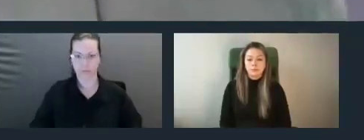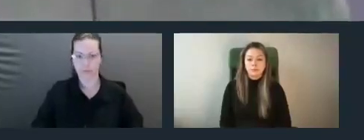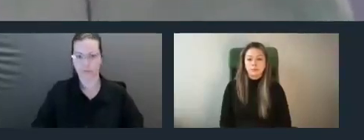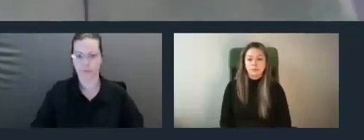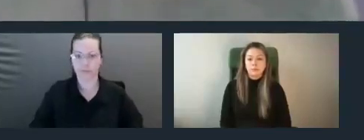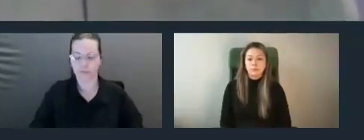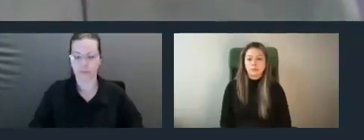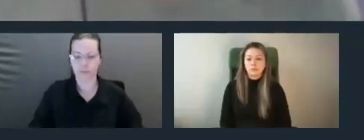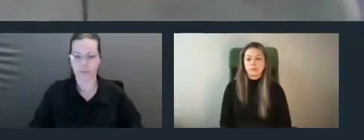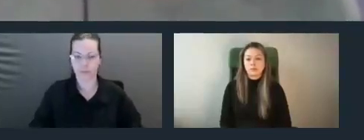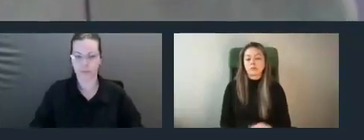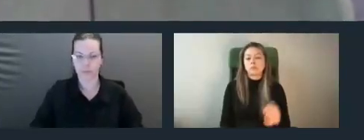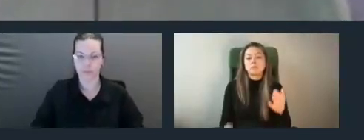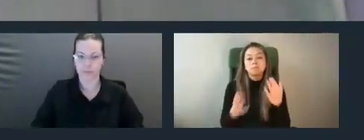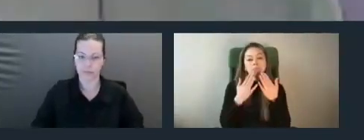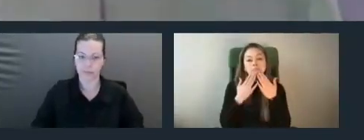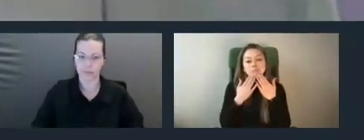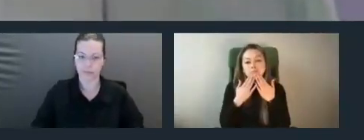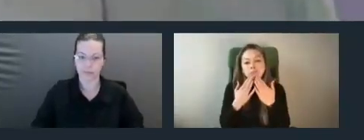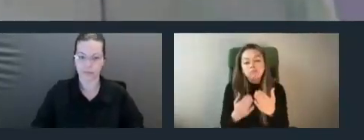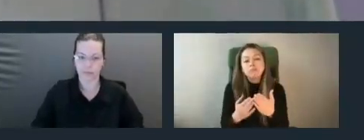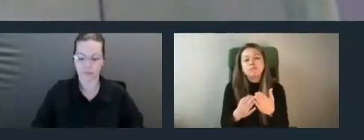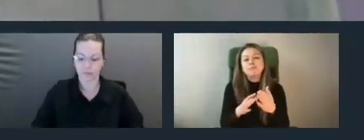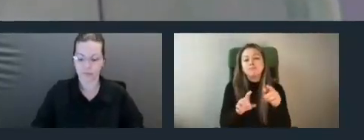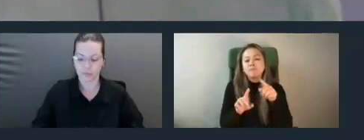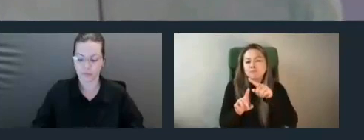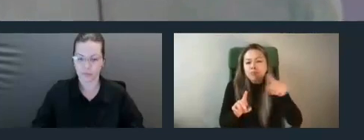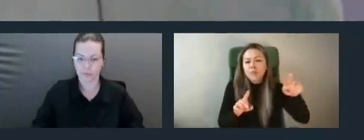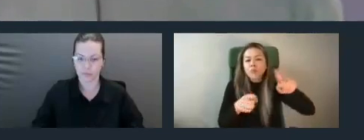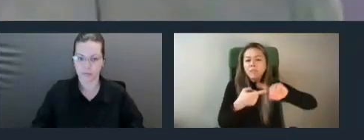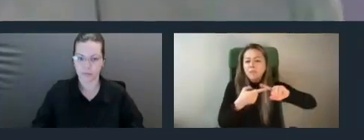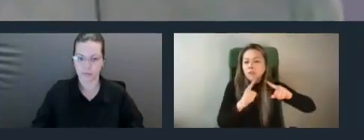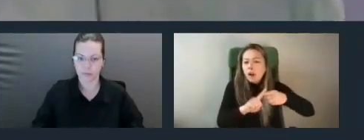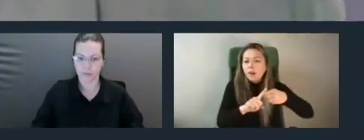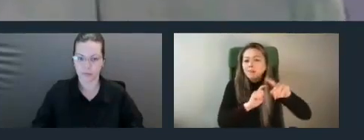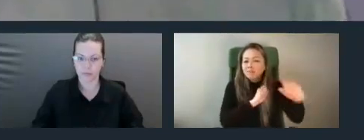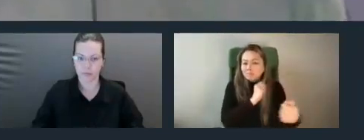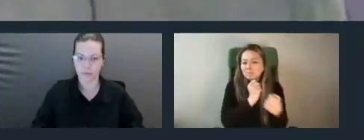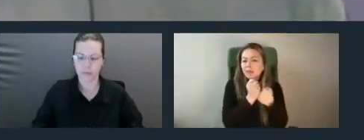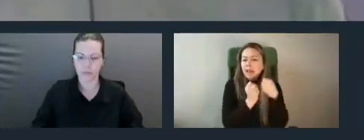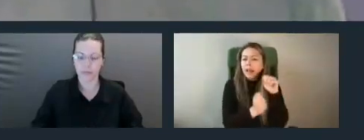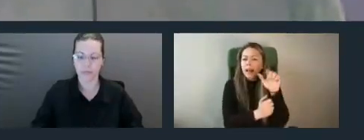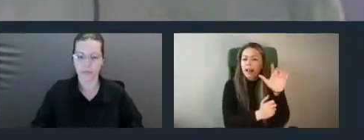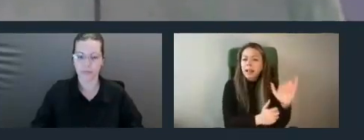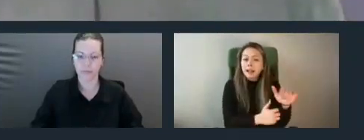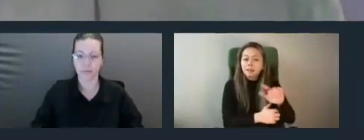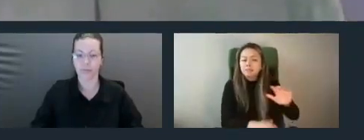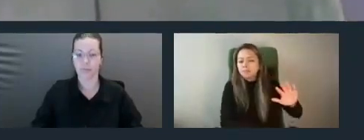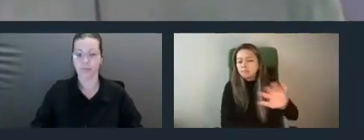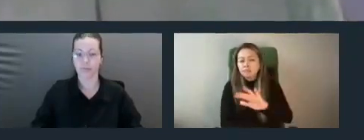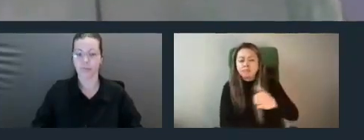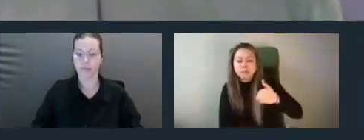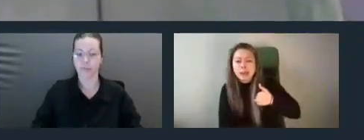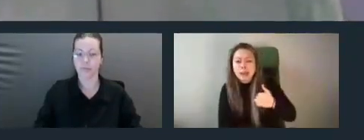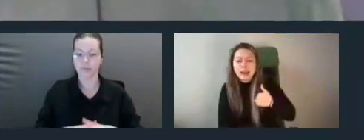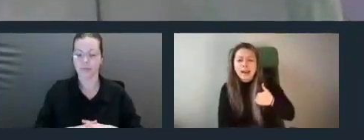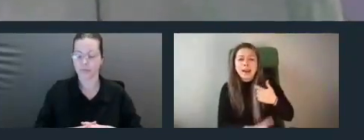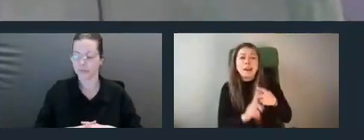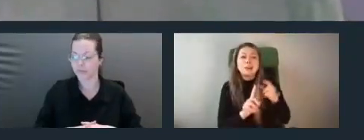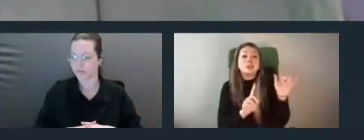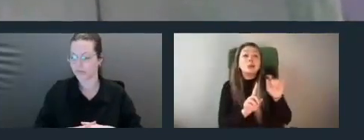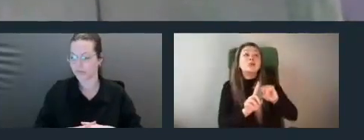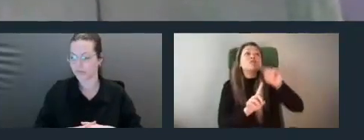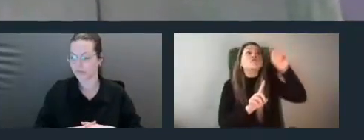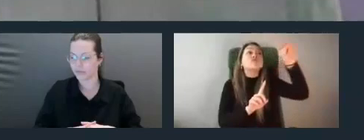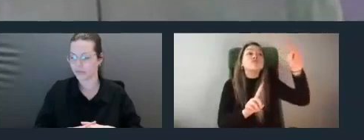Thank you to all of our friends and allies across Canada and beyond. Before we close for today, I would like to